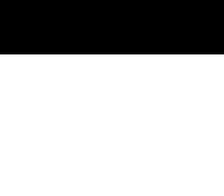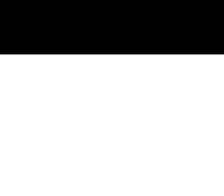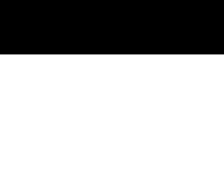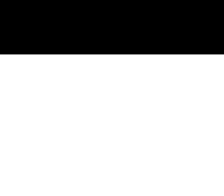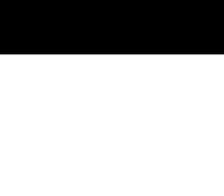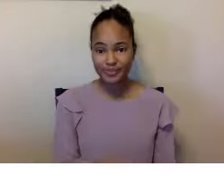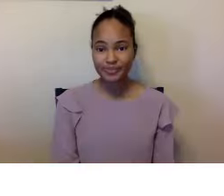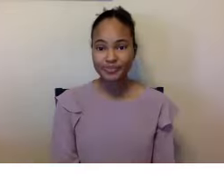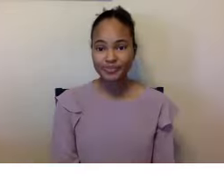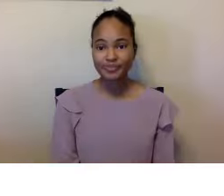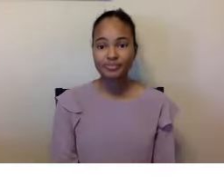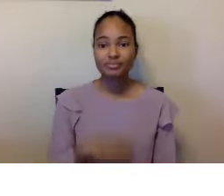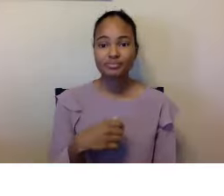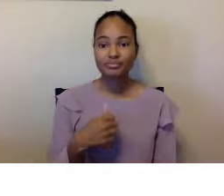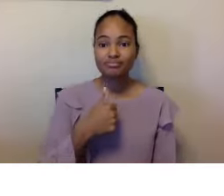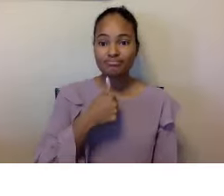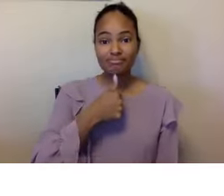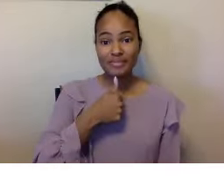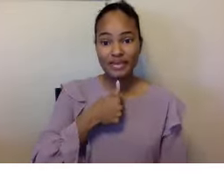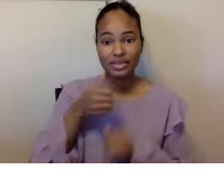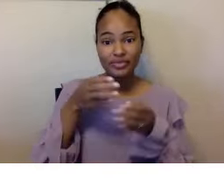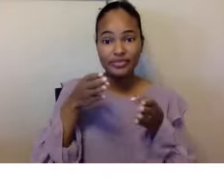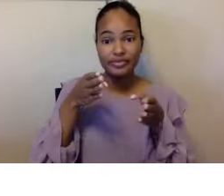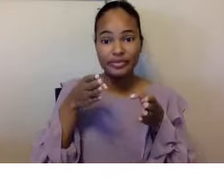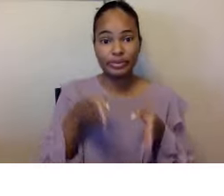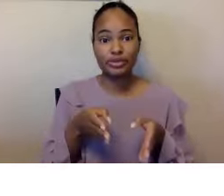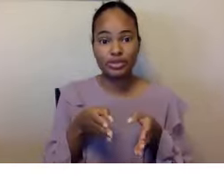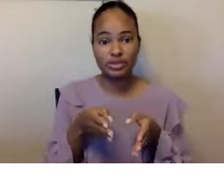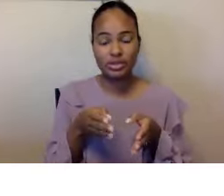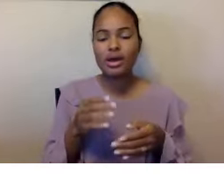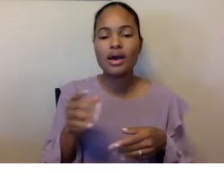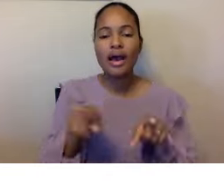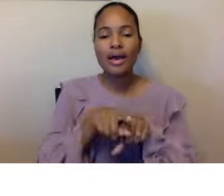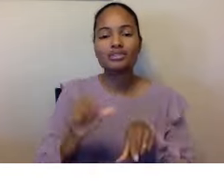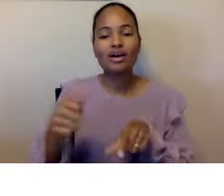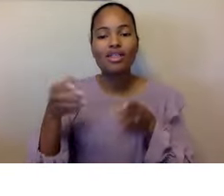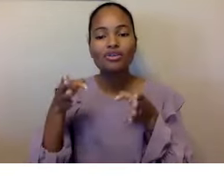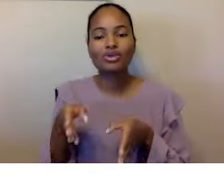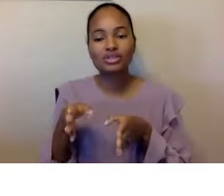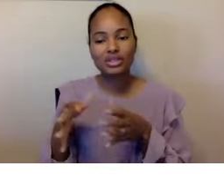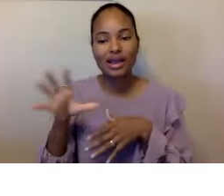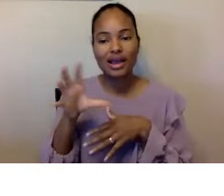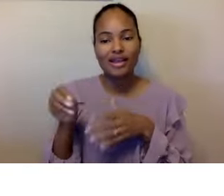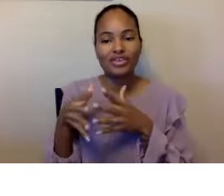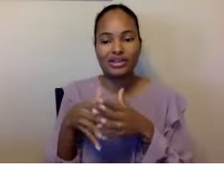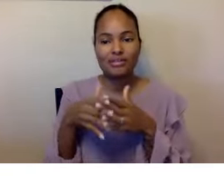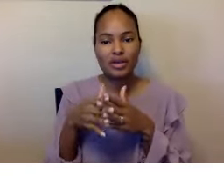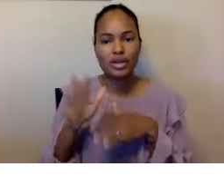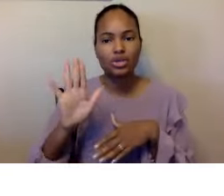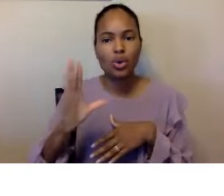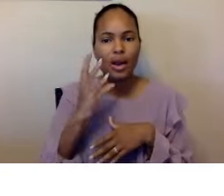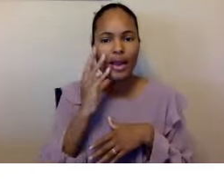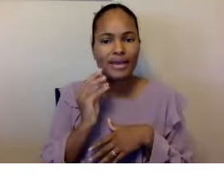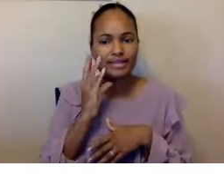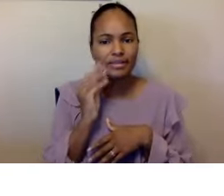As a person of color or African American, what has been your experience in the advocacy movement? TJ, you